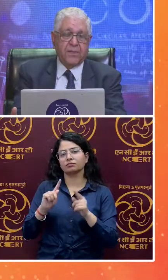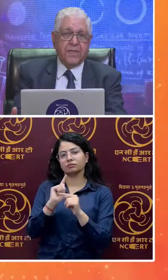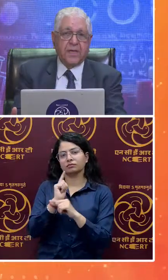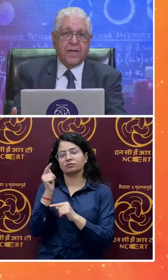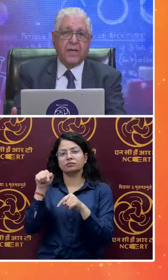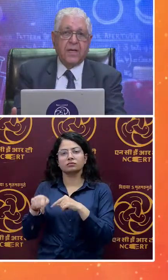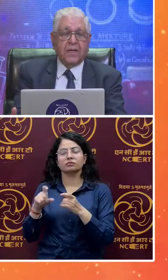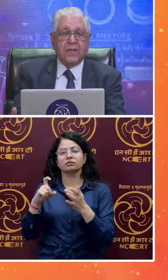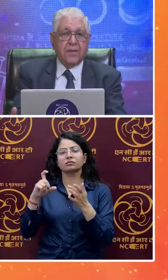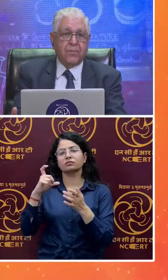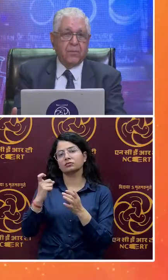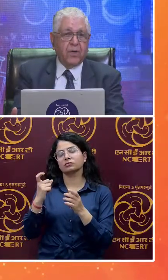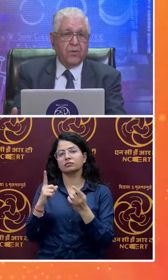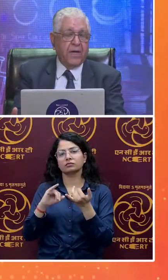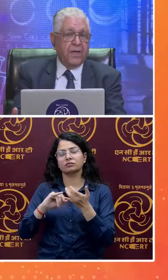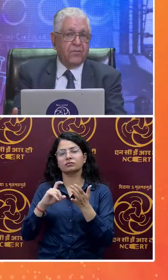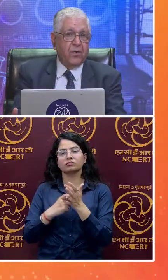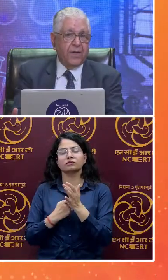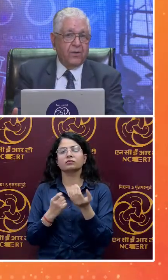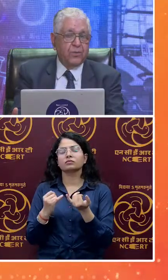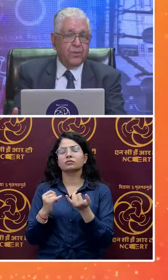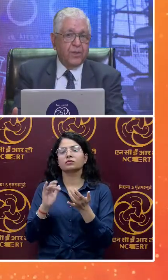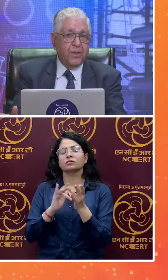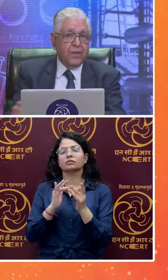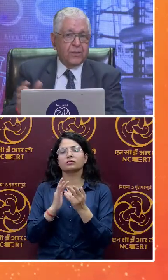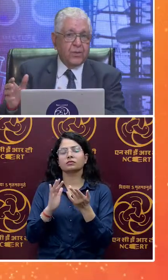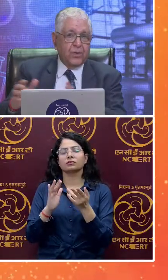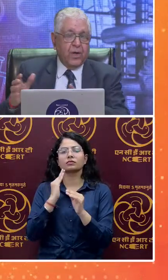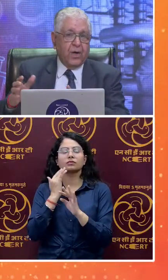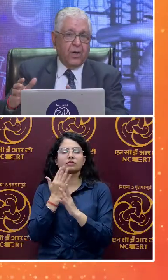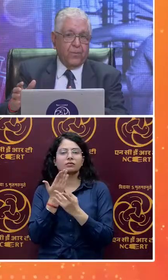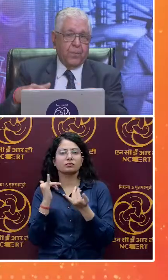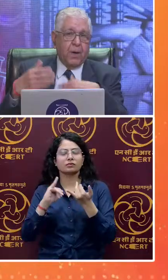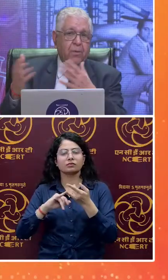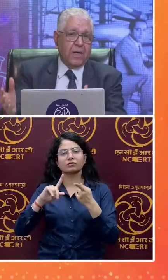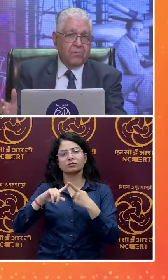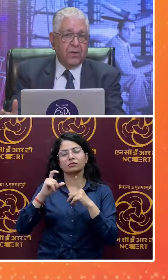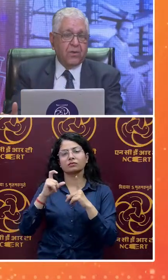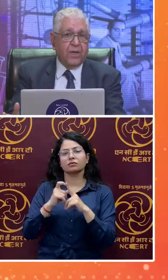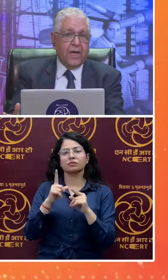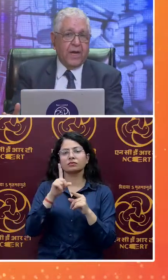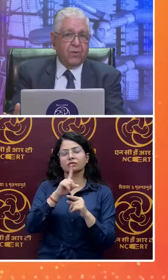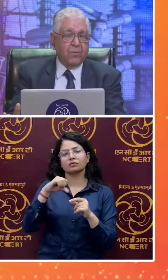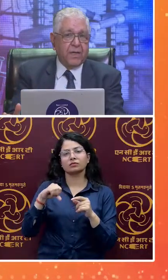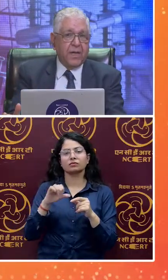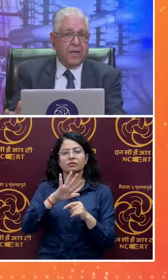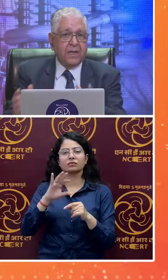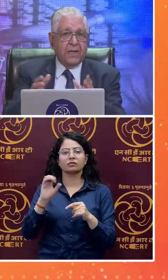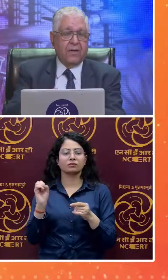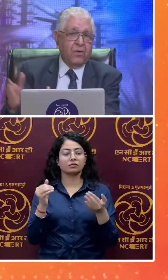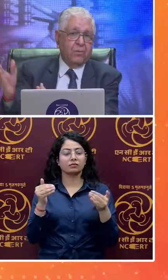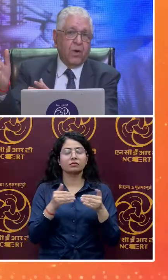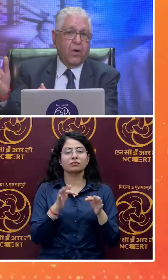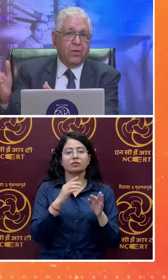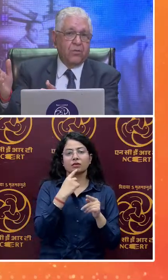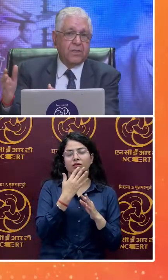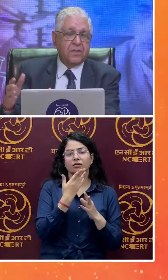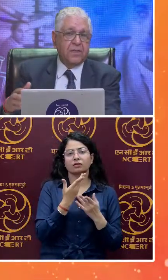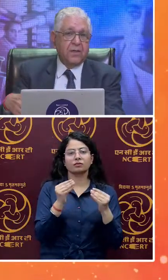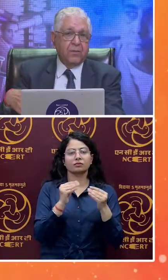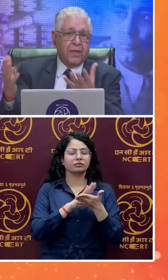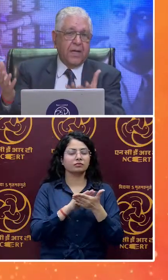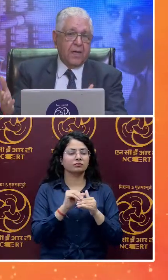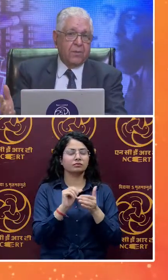became CSIR in the September of 1942. So, now Bhabha comes in contact with Bhatnagar, and from now